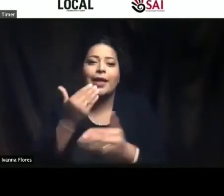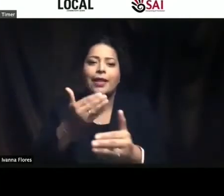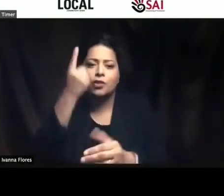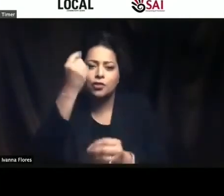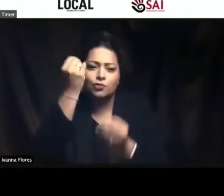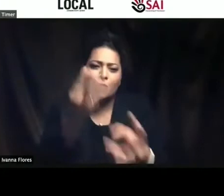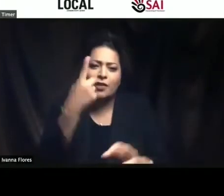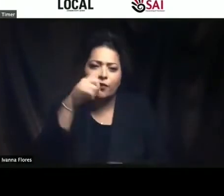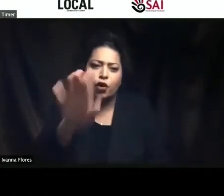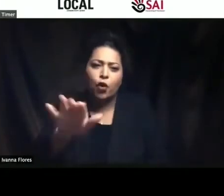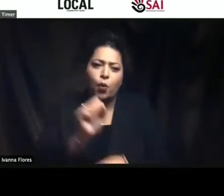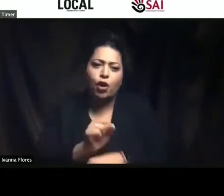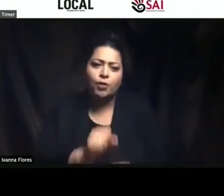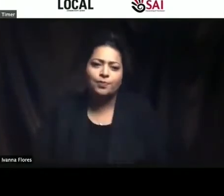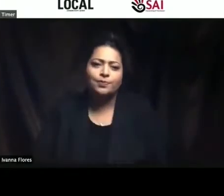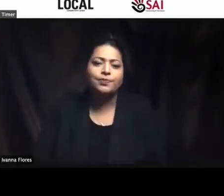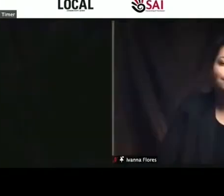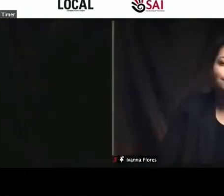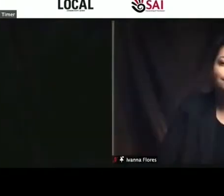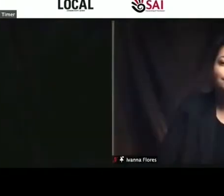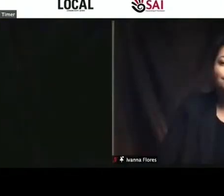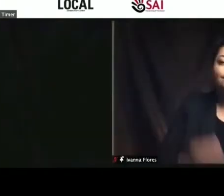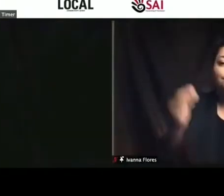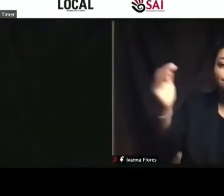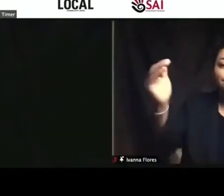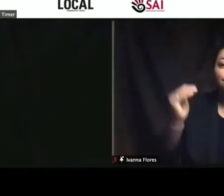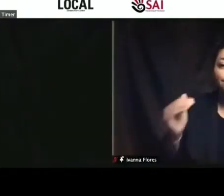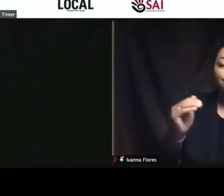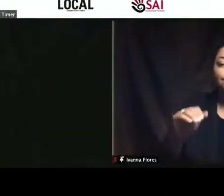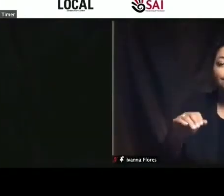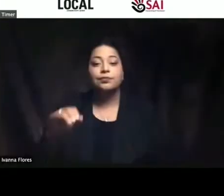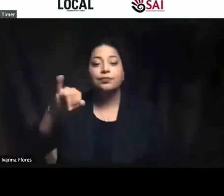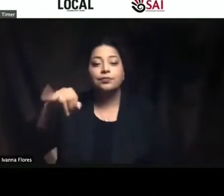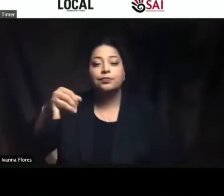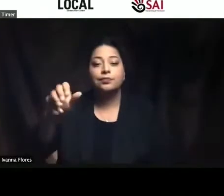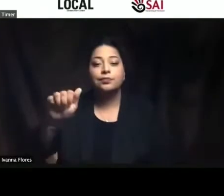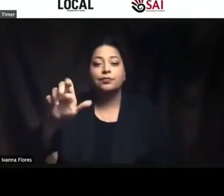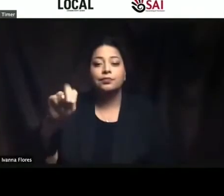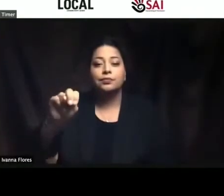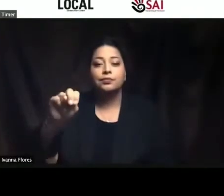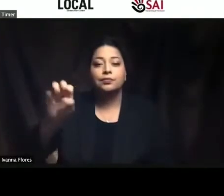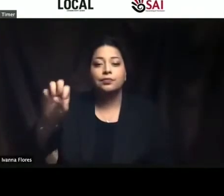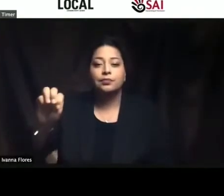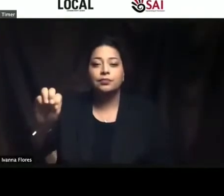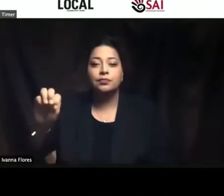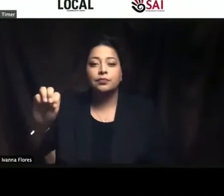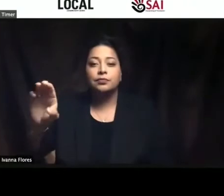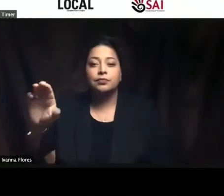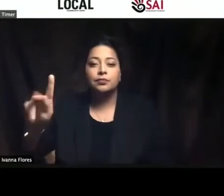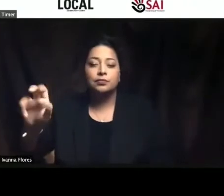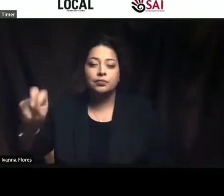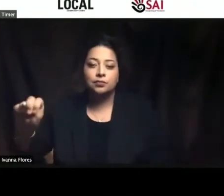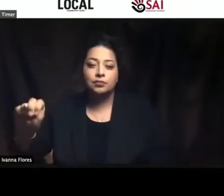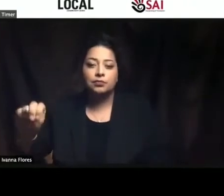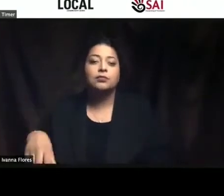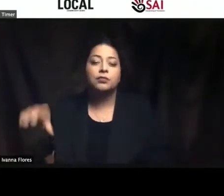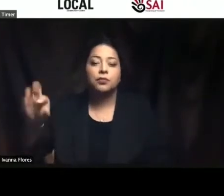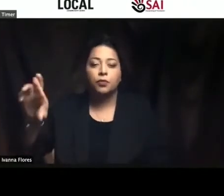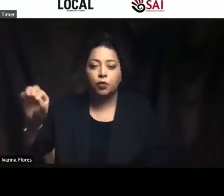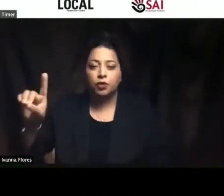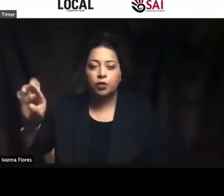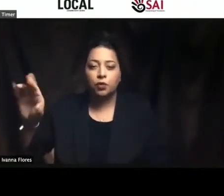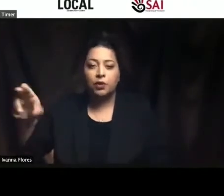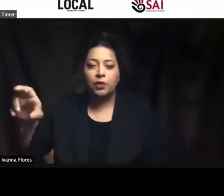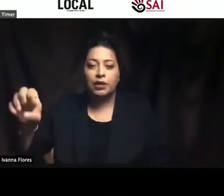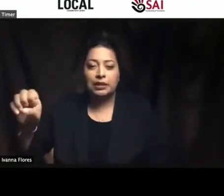work. And the next person is Jalen McKee-Rodriquez. For sure. So I want to start off by saying